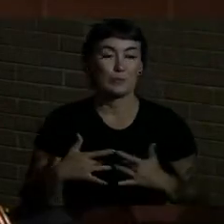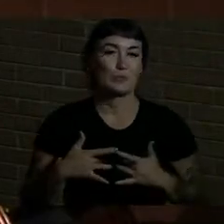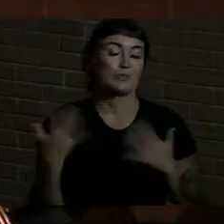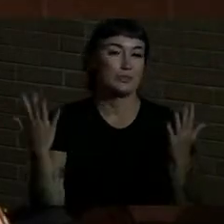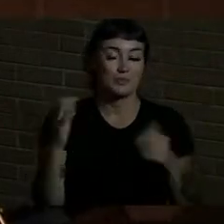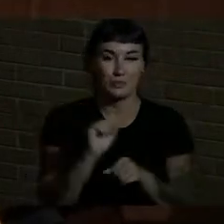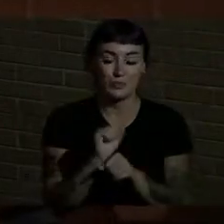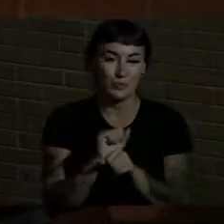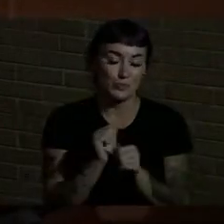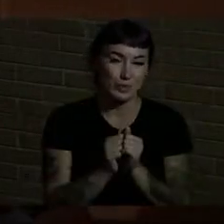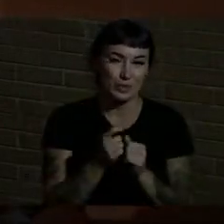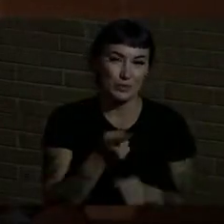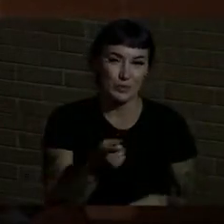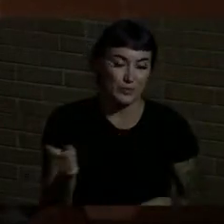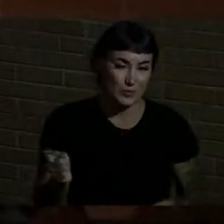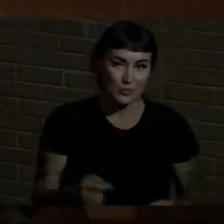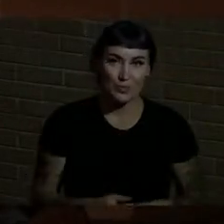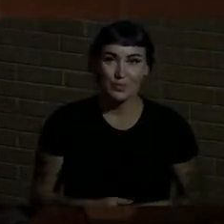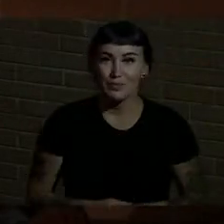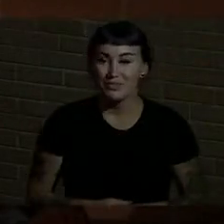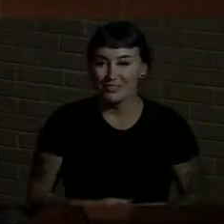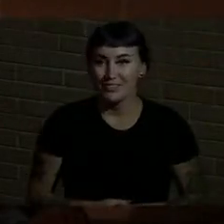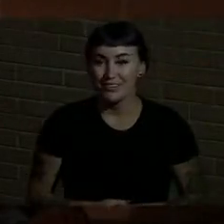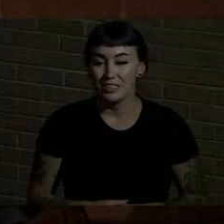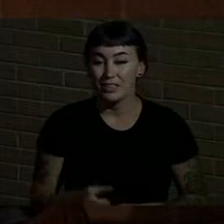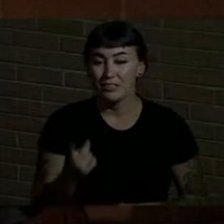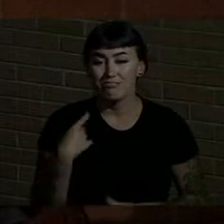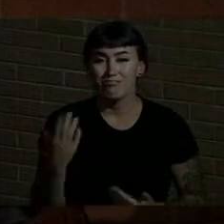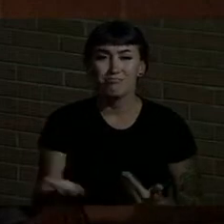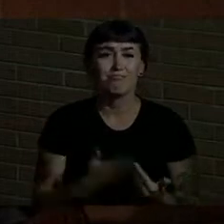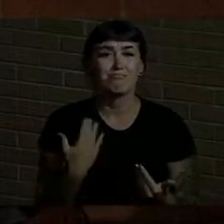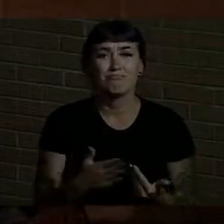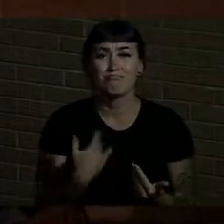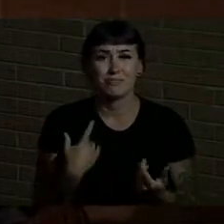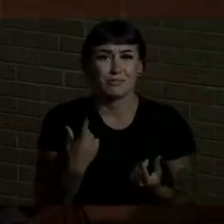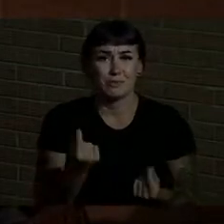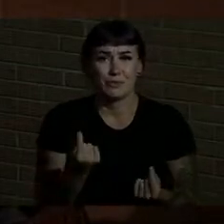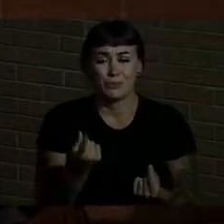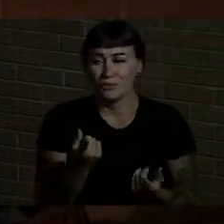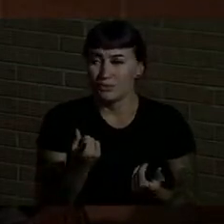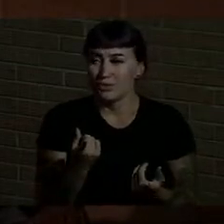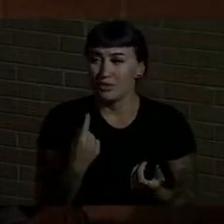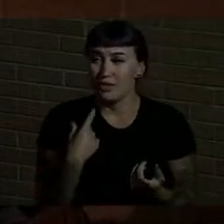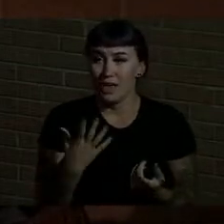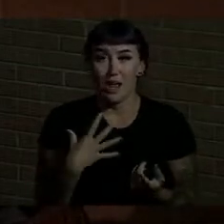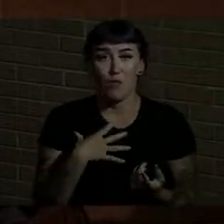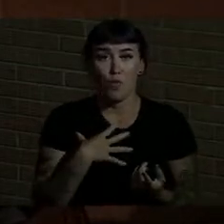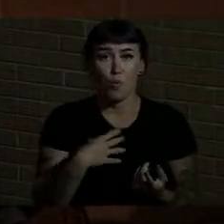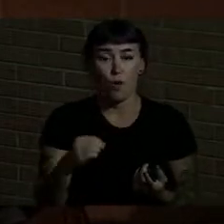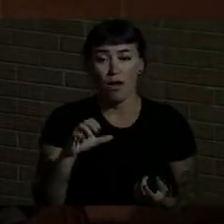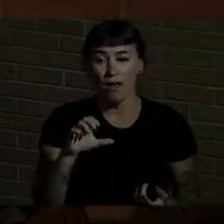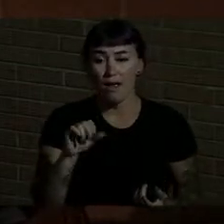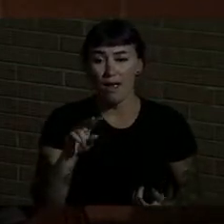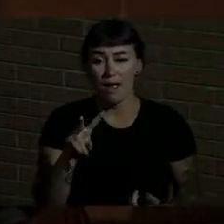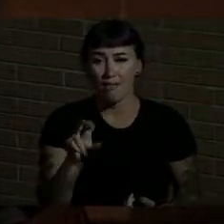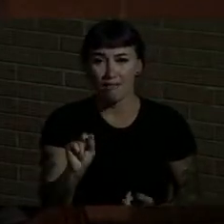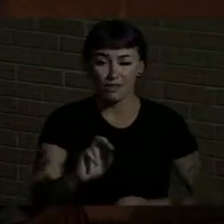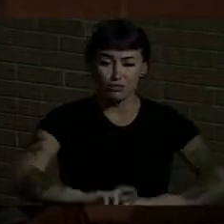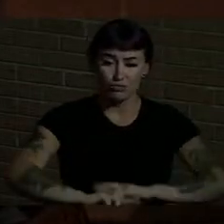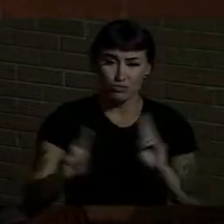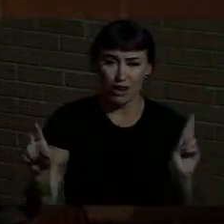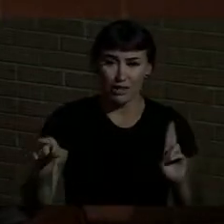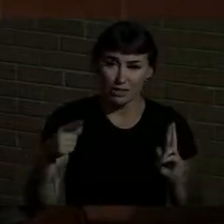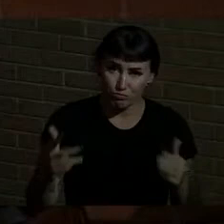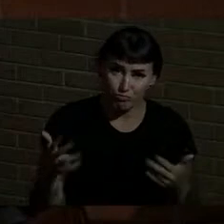you folks. It's been so easy. All I had to do was make a white canvas, and you guys took it from